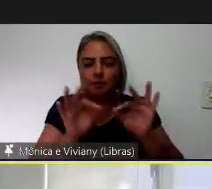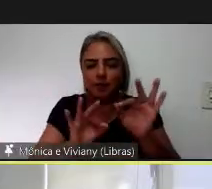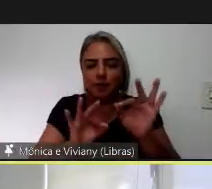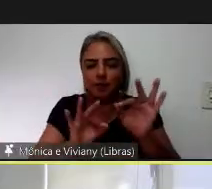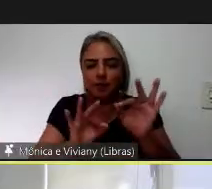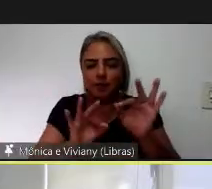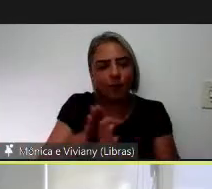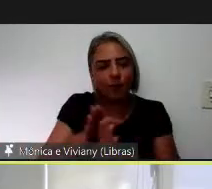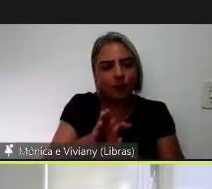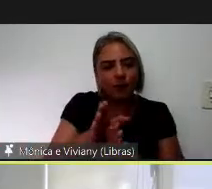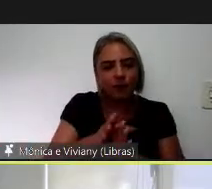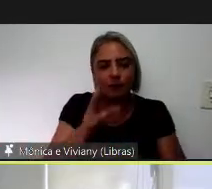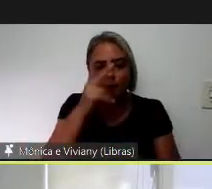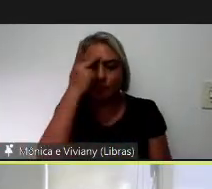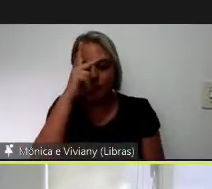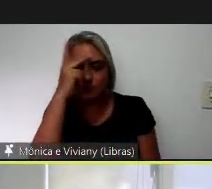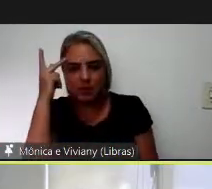that's